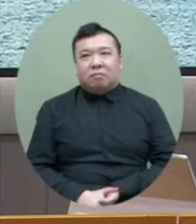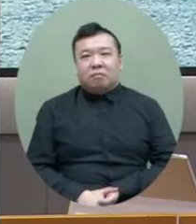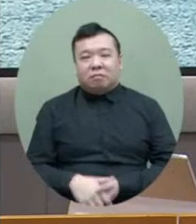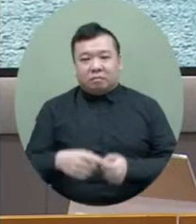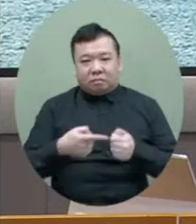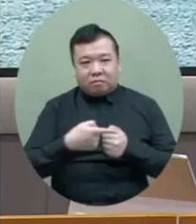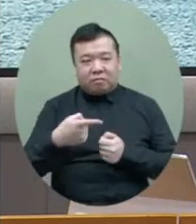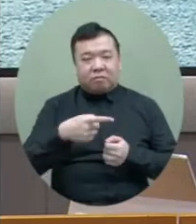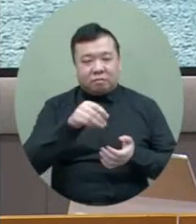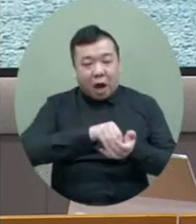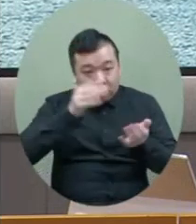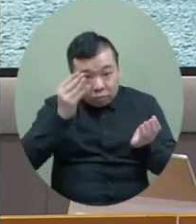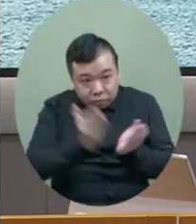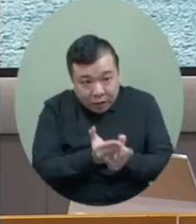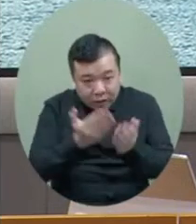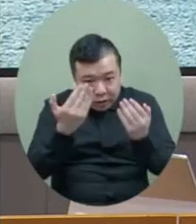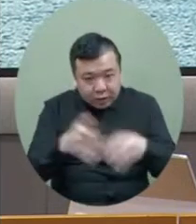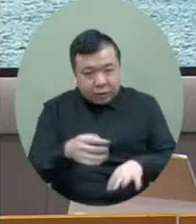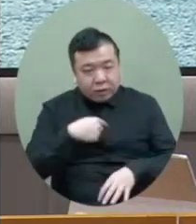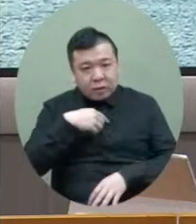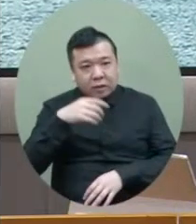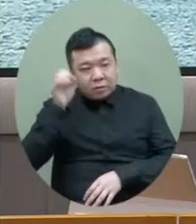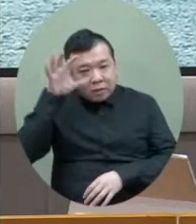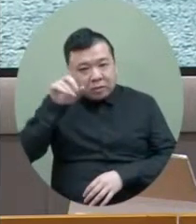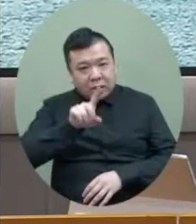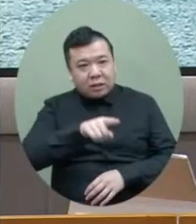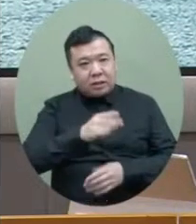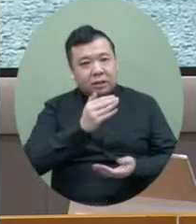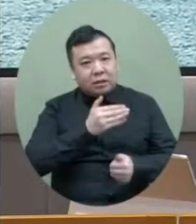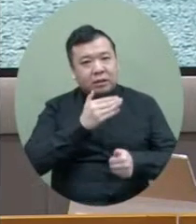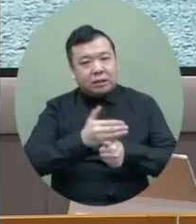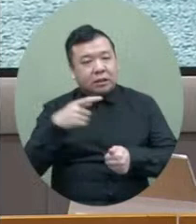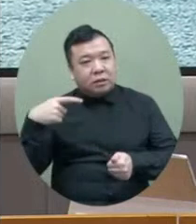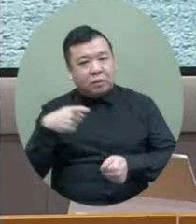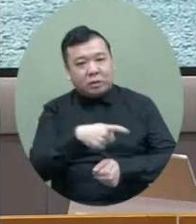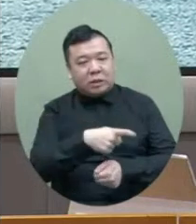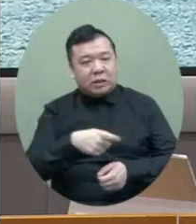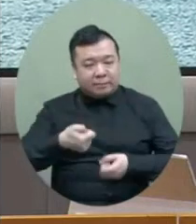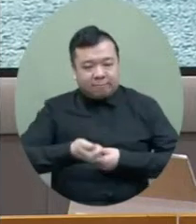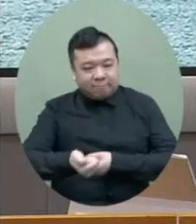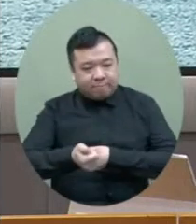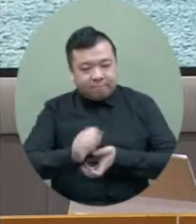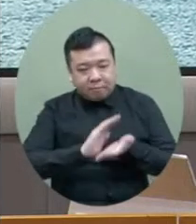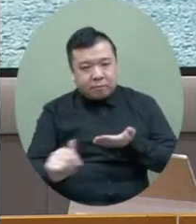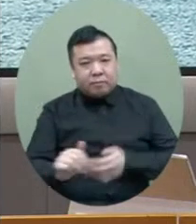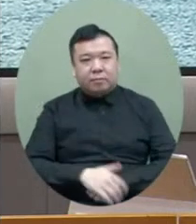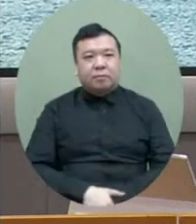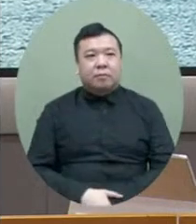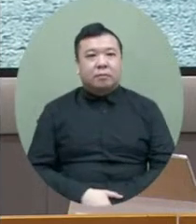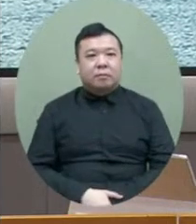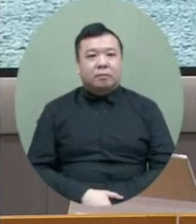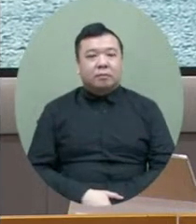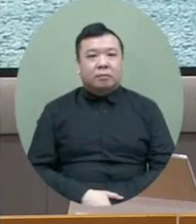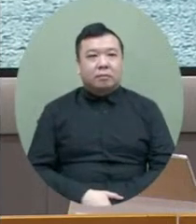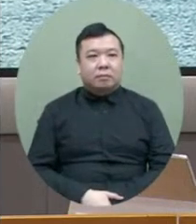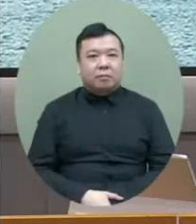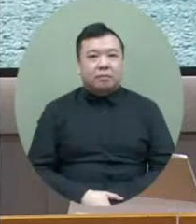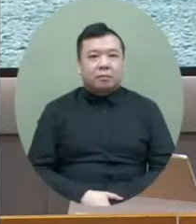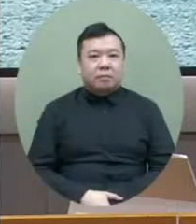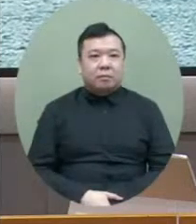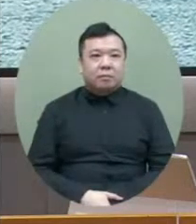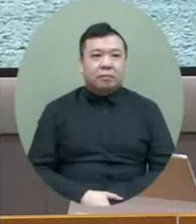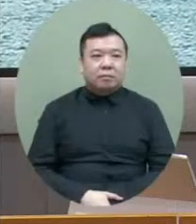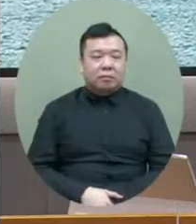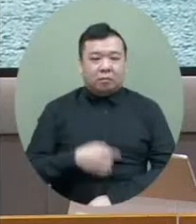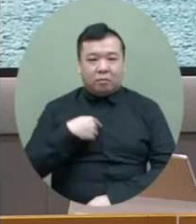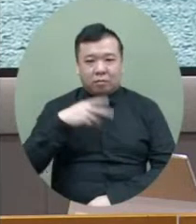advised for disinfection. But because we found that there's some clustering of the cases in that floor,